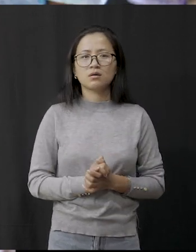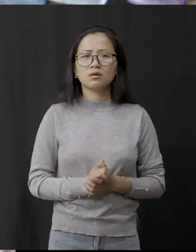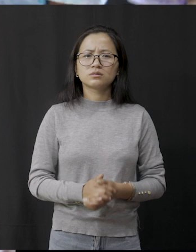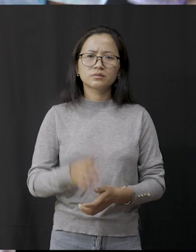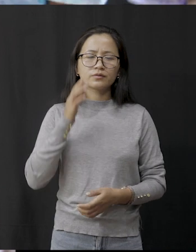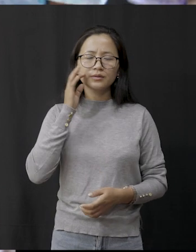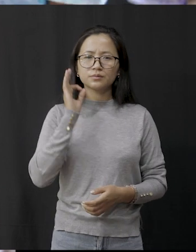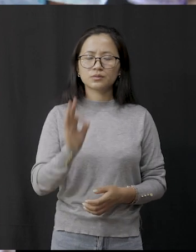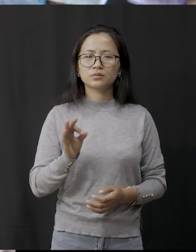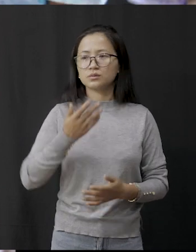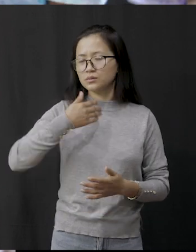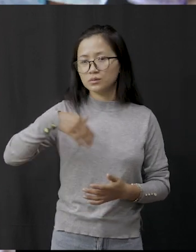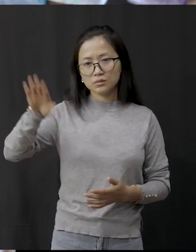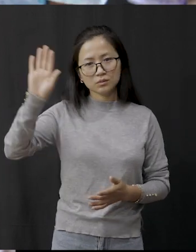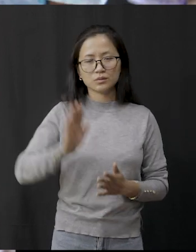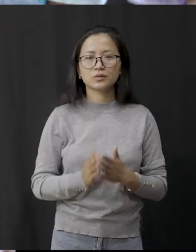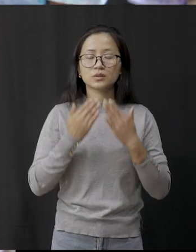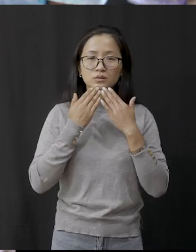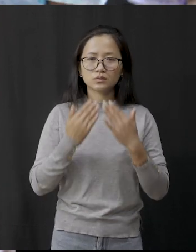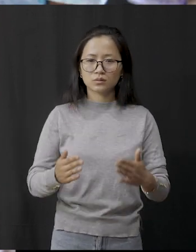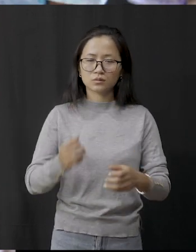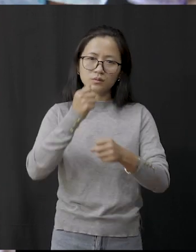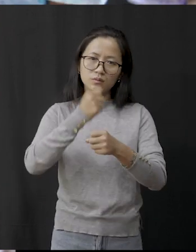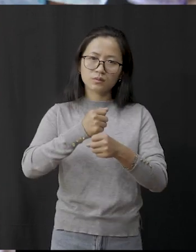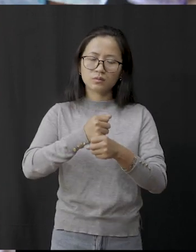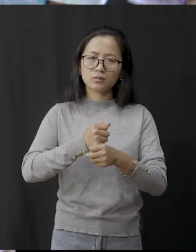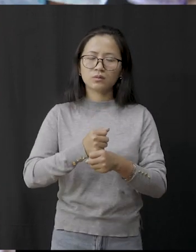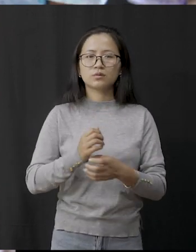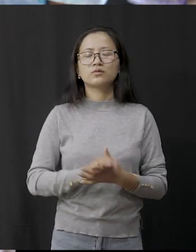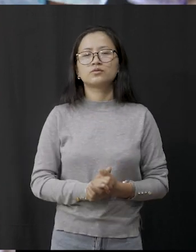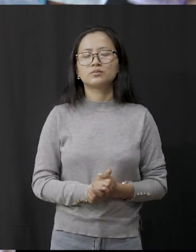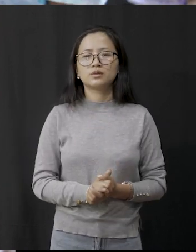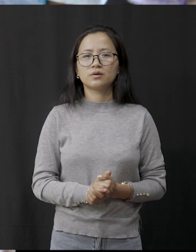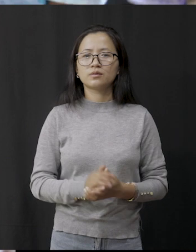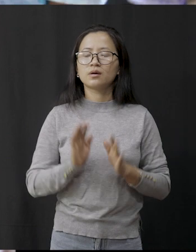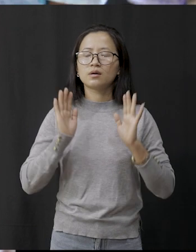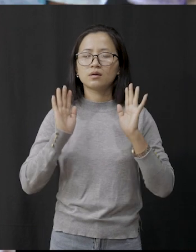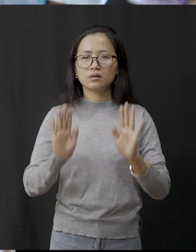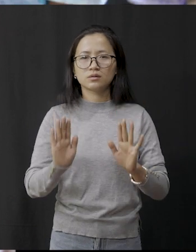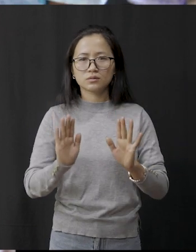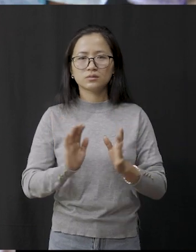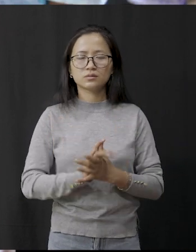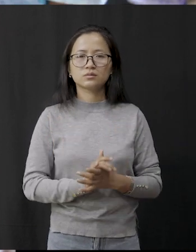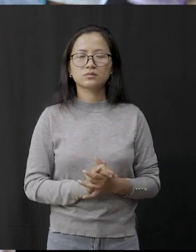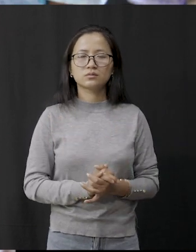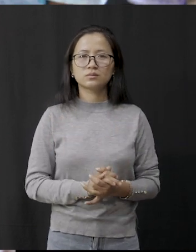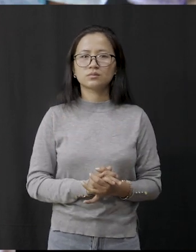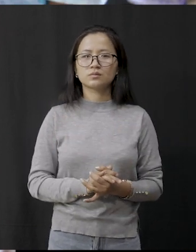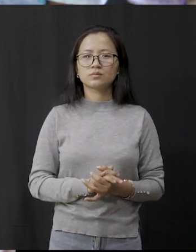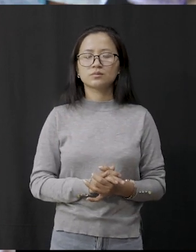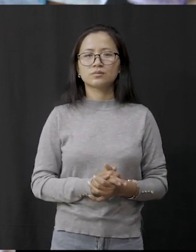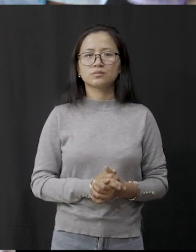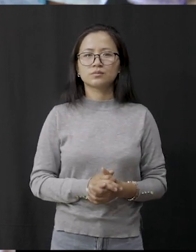very important to go to school, and the government, our government has,